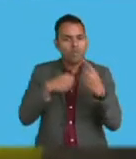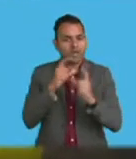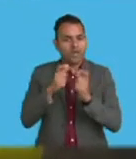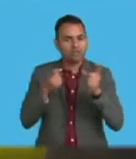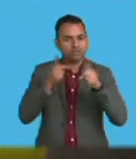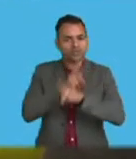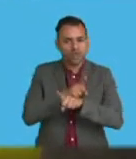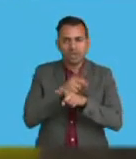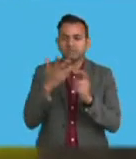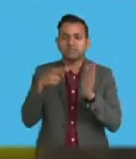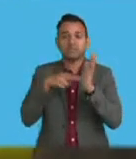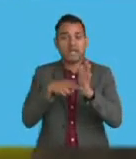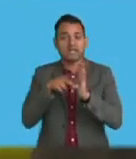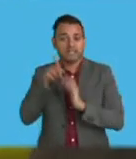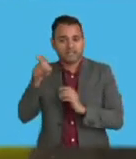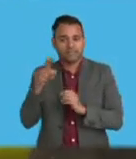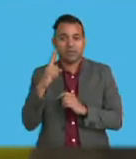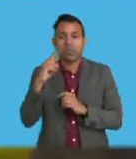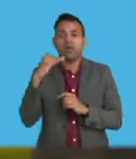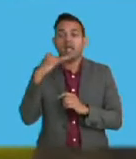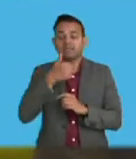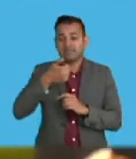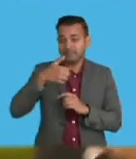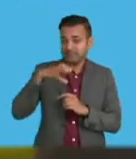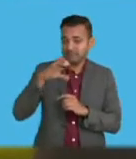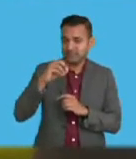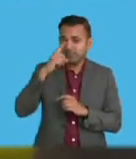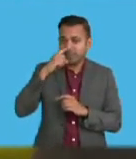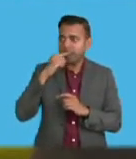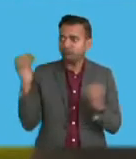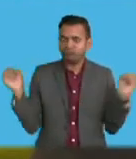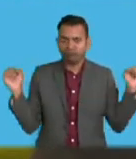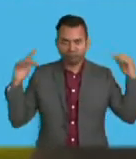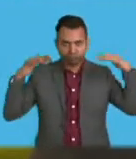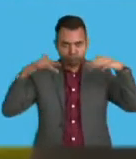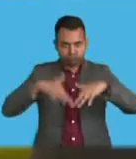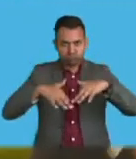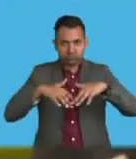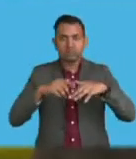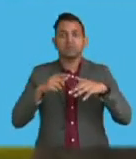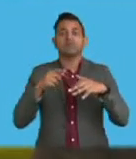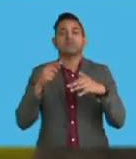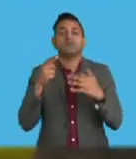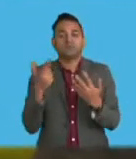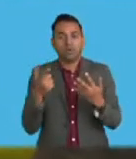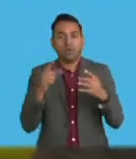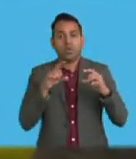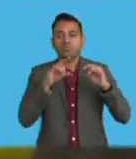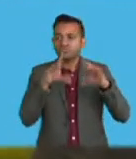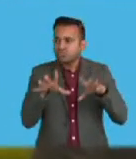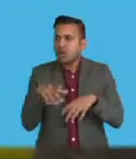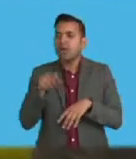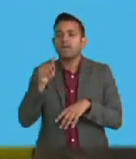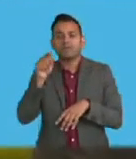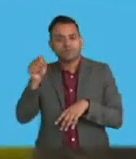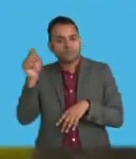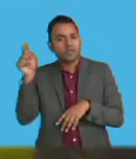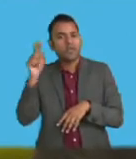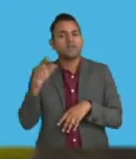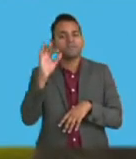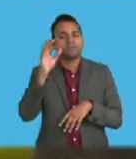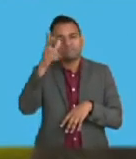160 delegates to the Media Summit, including broadcasters from Australia, Bangladesh, China, France, Indonesia, Japan,